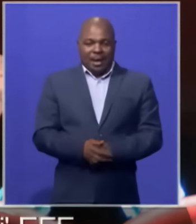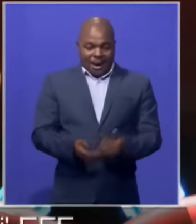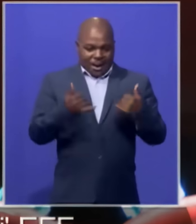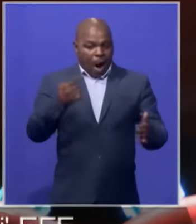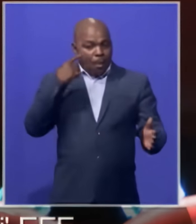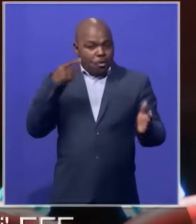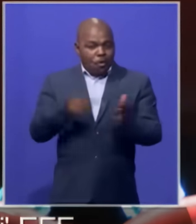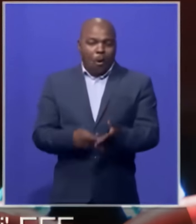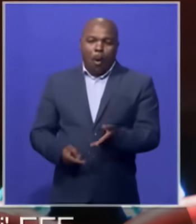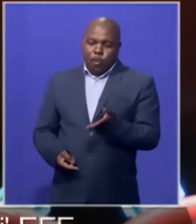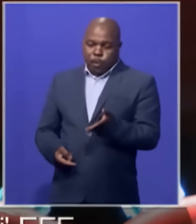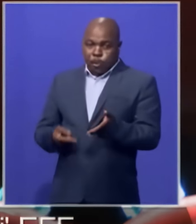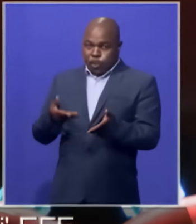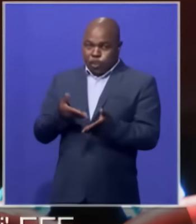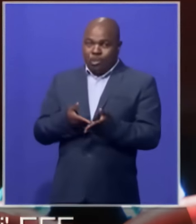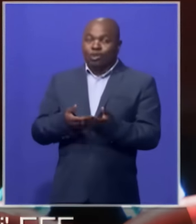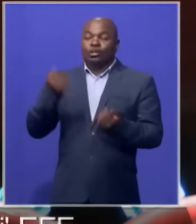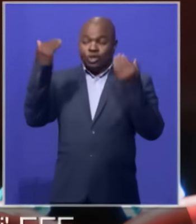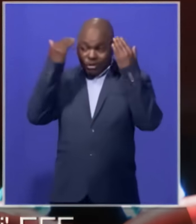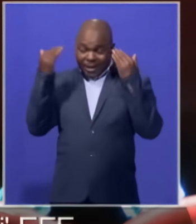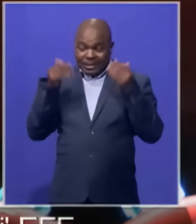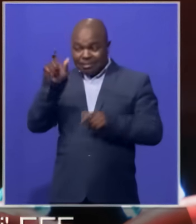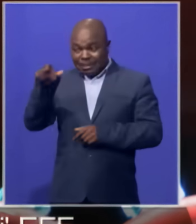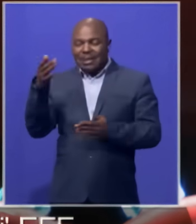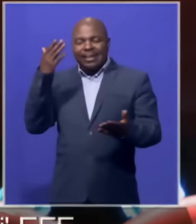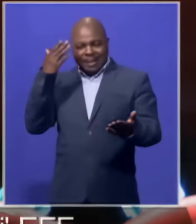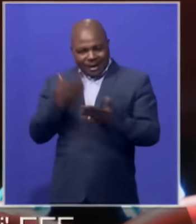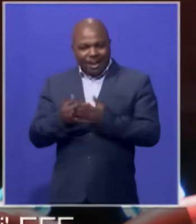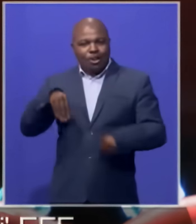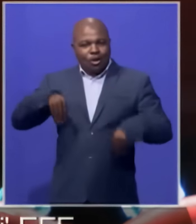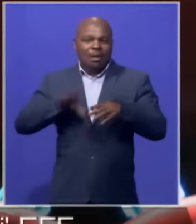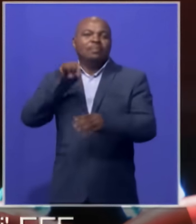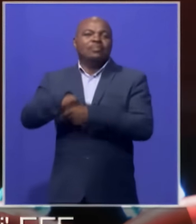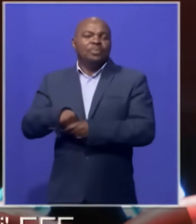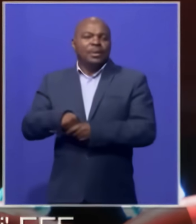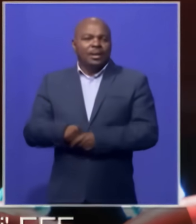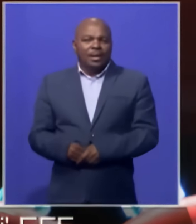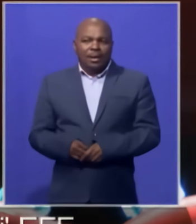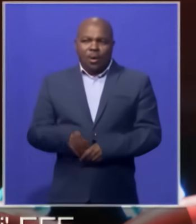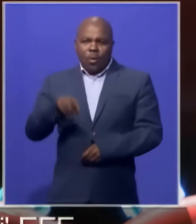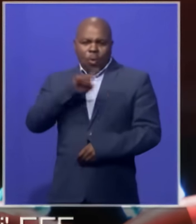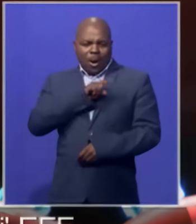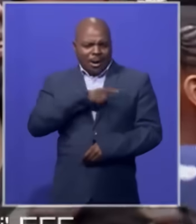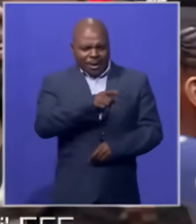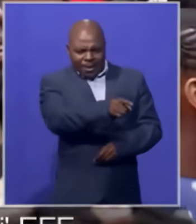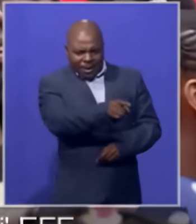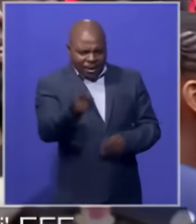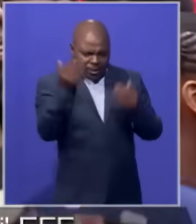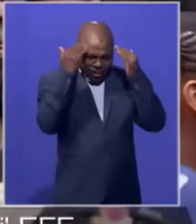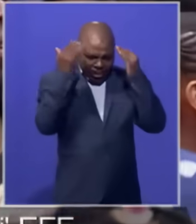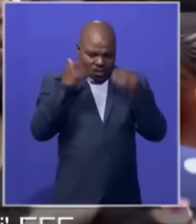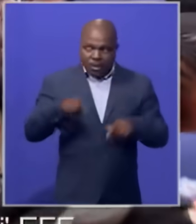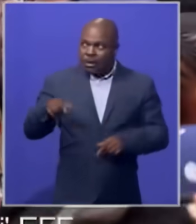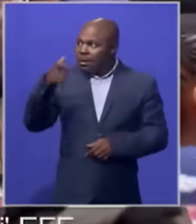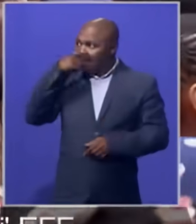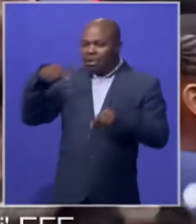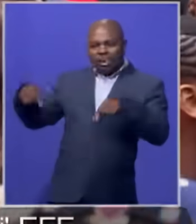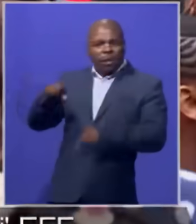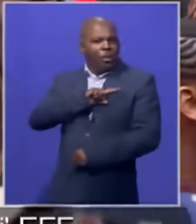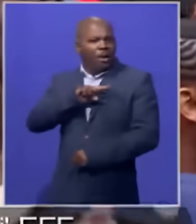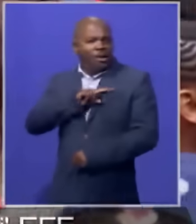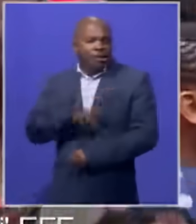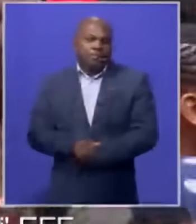proof that judges can be corrupt. Why are these judges so scared of Cyril Ramaphosa? O tšwetše pele go gatelela